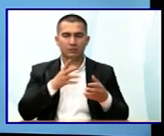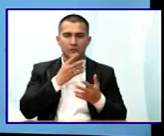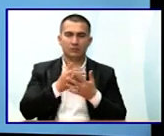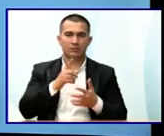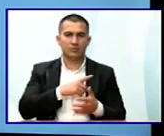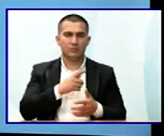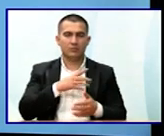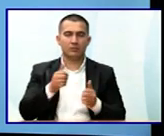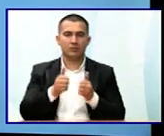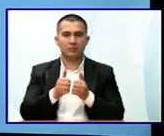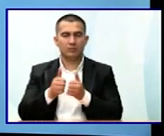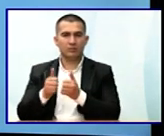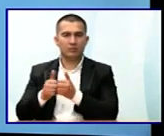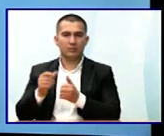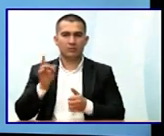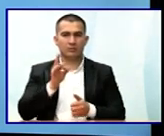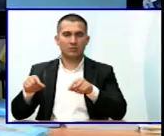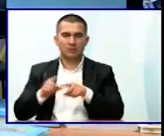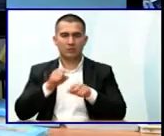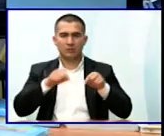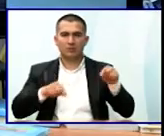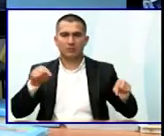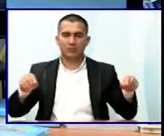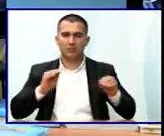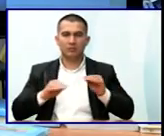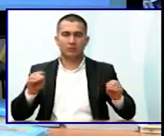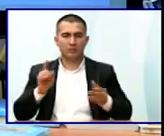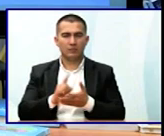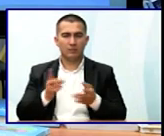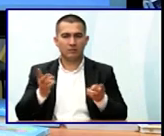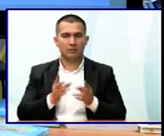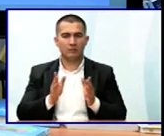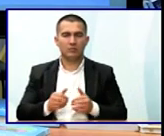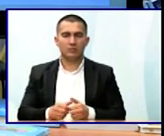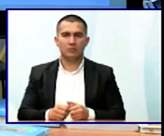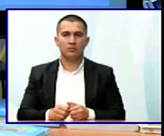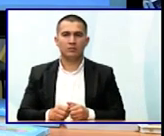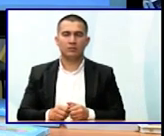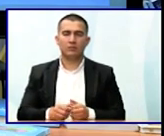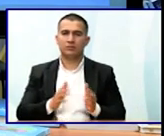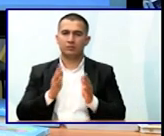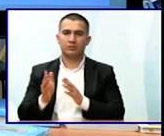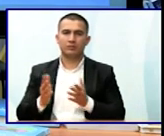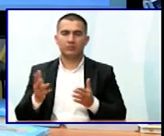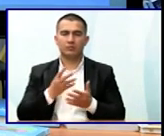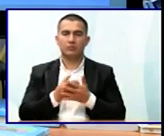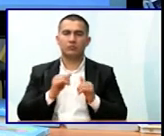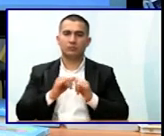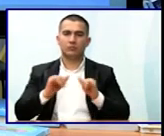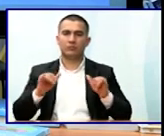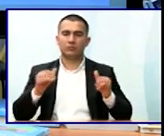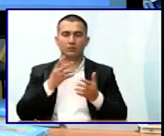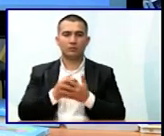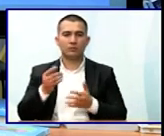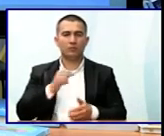dalalarga orasida masofa tashlab ekib chiqiladi. Ana endi ko'payish usullaridan